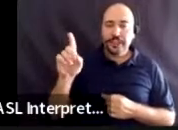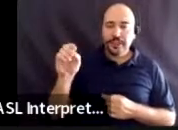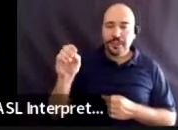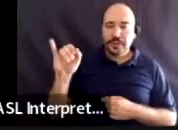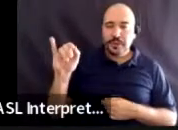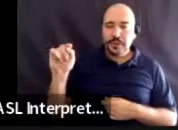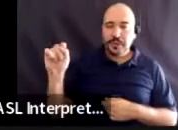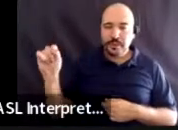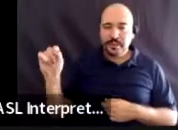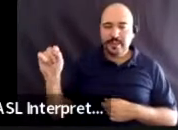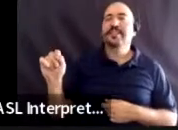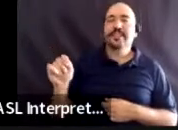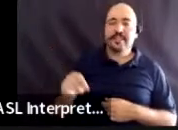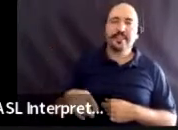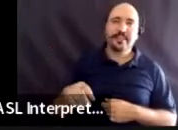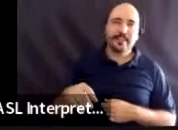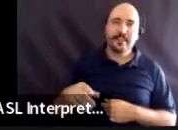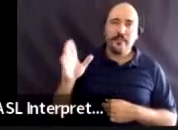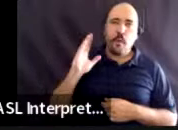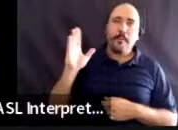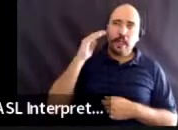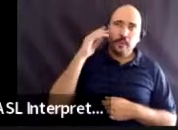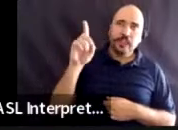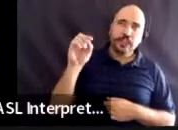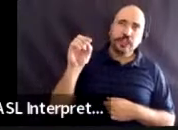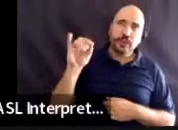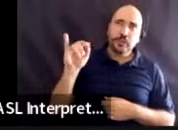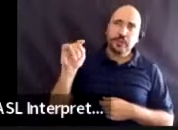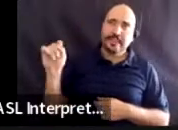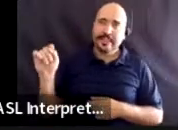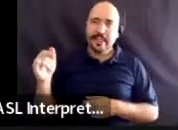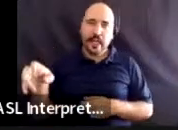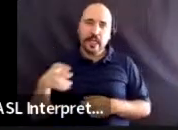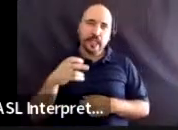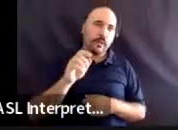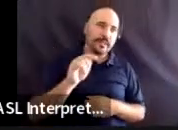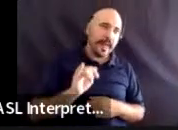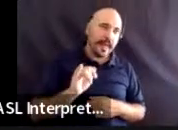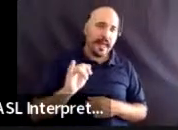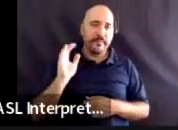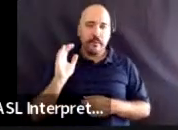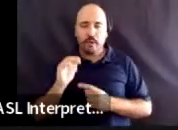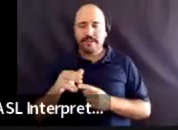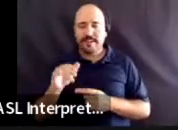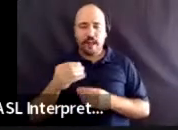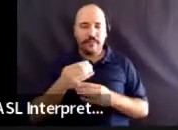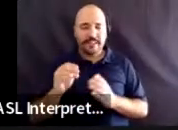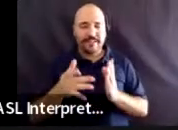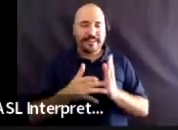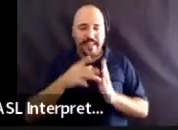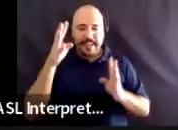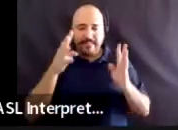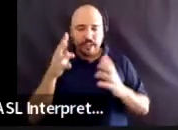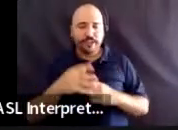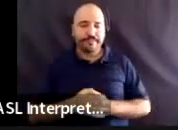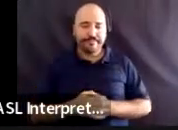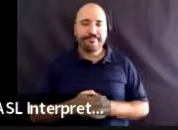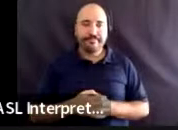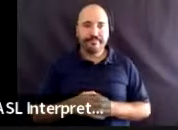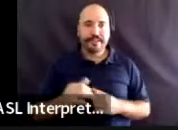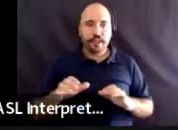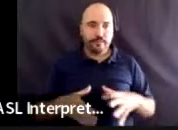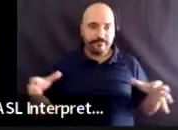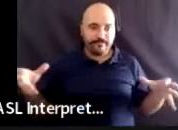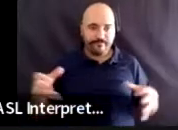and Telecommunications, or maybe formerly known. They're kind of in a transition. So those are the groups that are bringing you today's